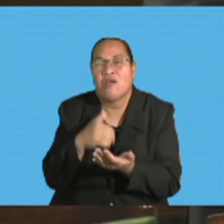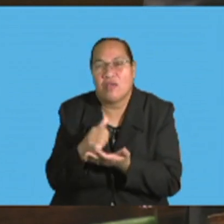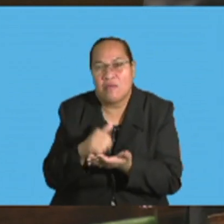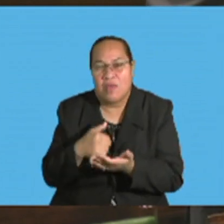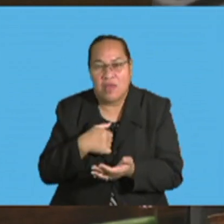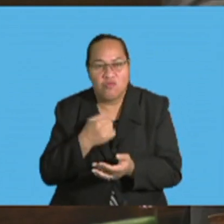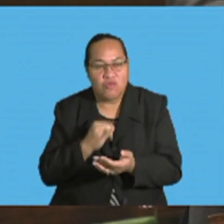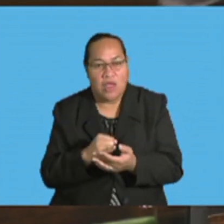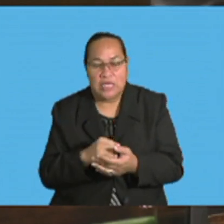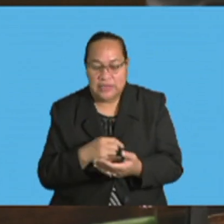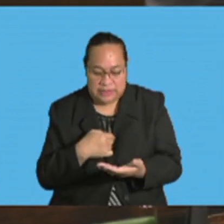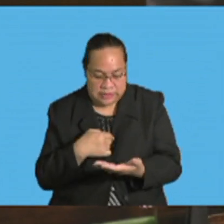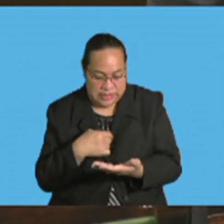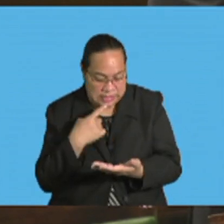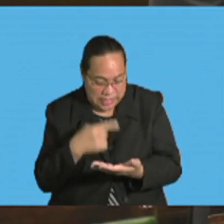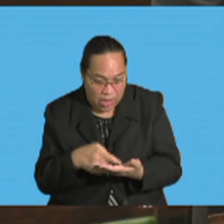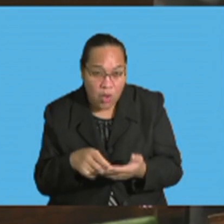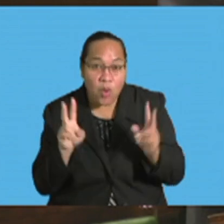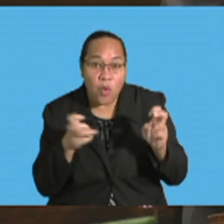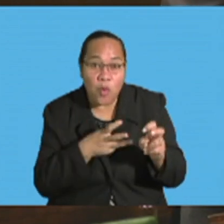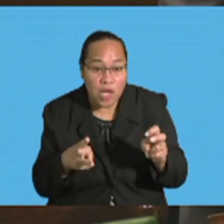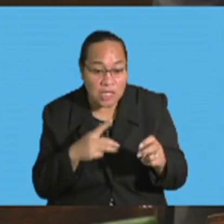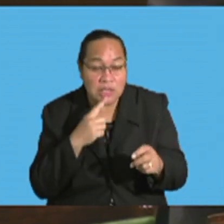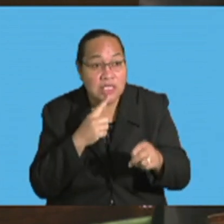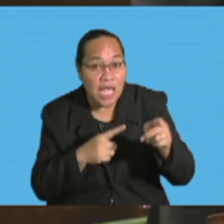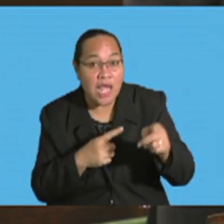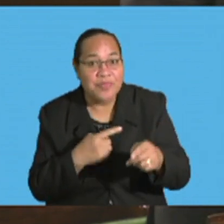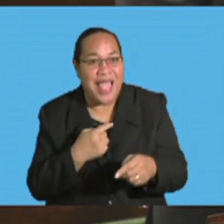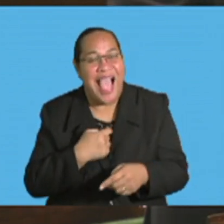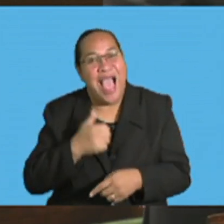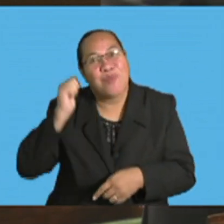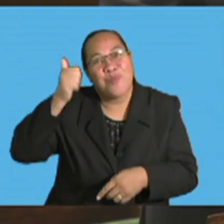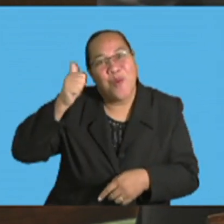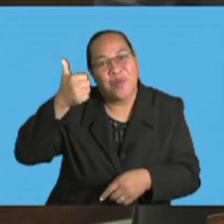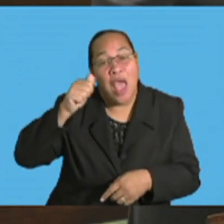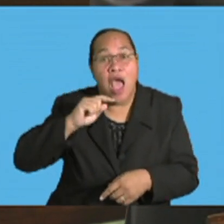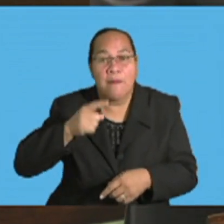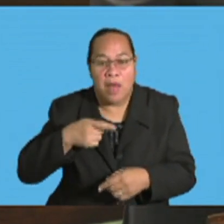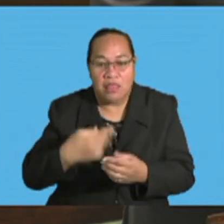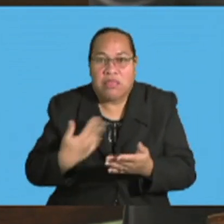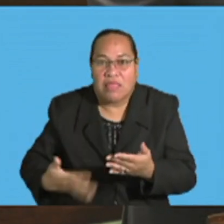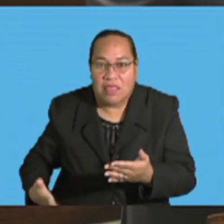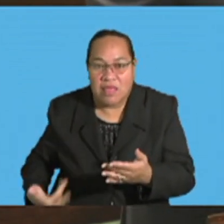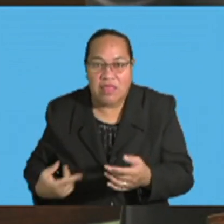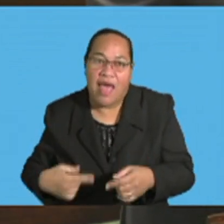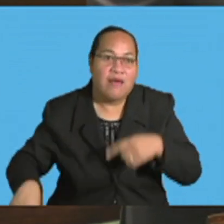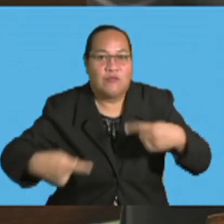sooner had the words, "I apologize," left his lips than he doubled down on his totally unfounded